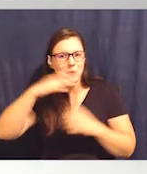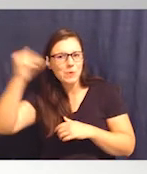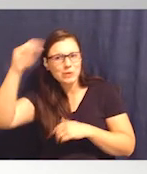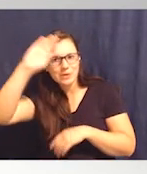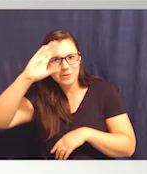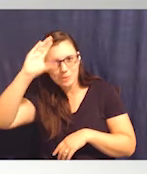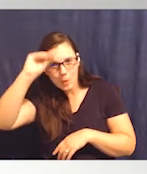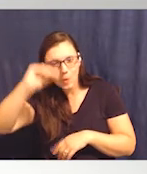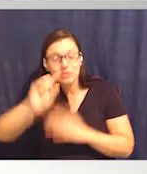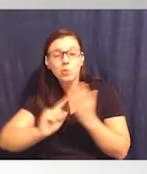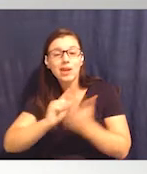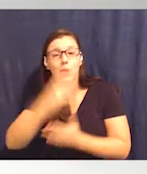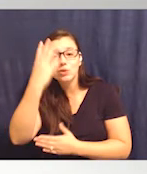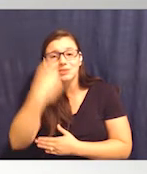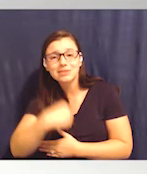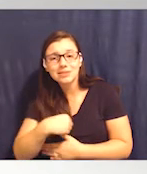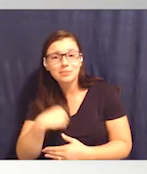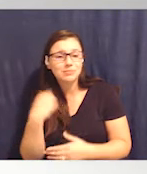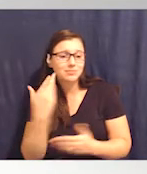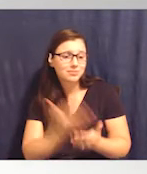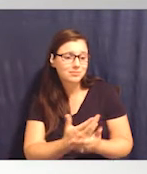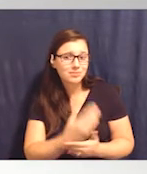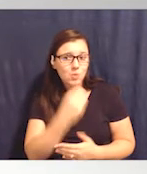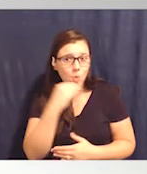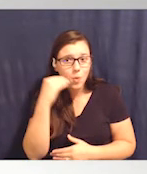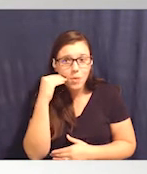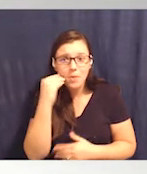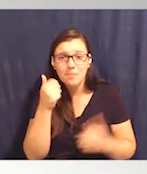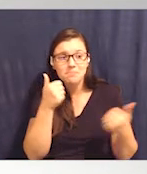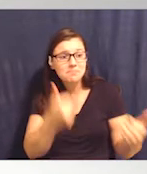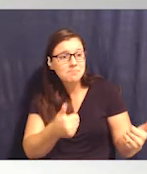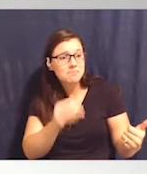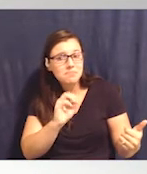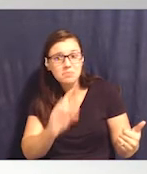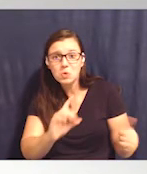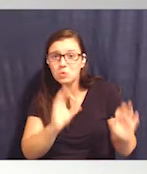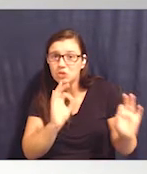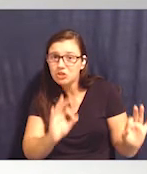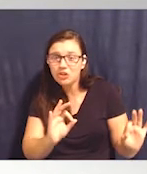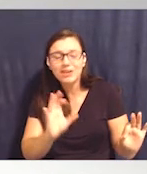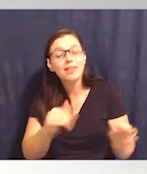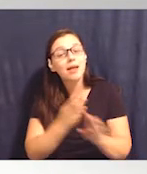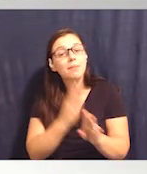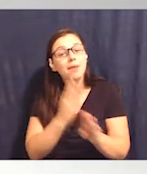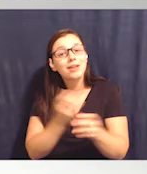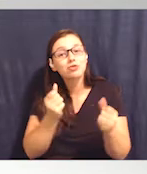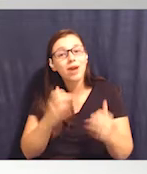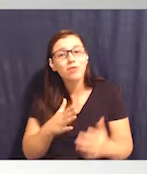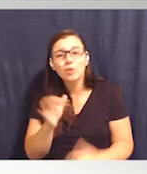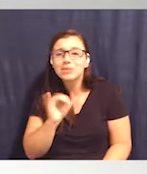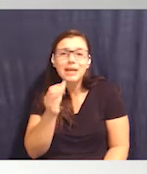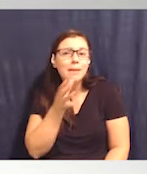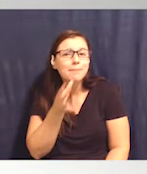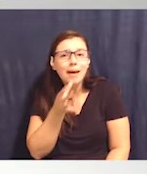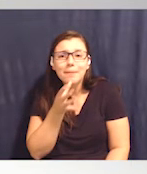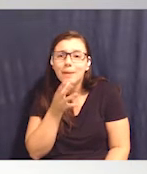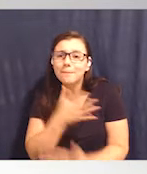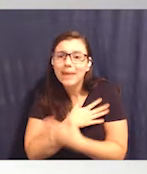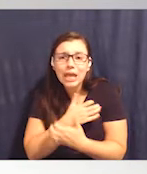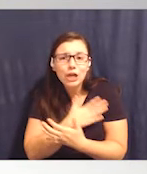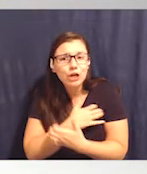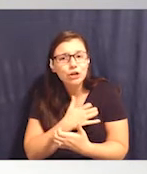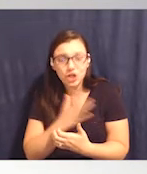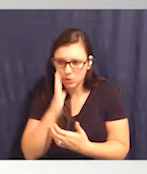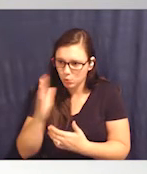ready to go when we got in. He was in a good mood. I was like, you know what? And that bus driver, she was like a mama grizzly bear. She'd have taken out anybody who would have tried to do anything to